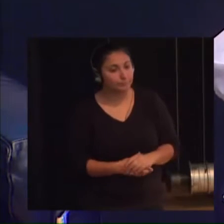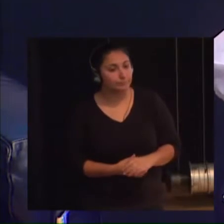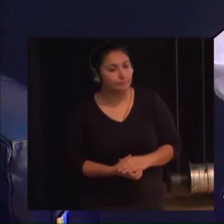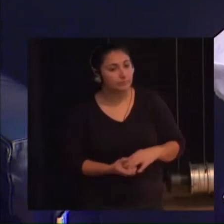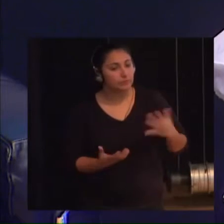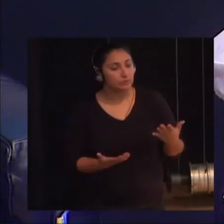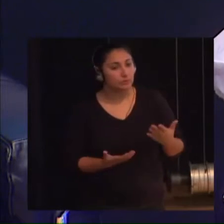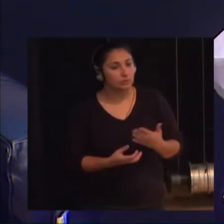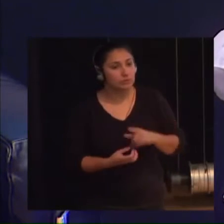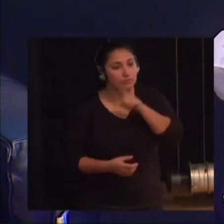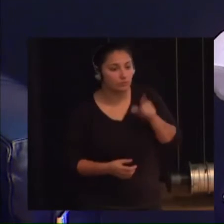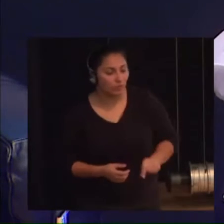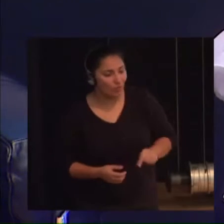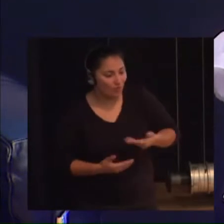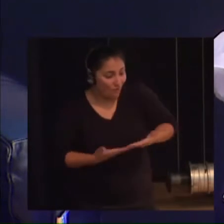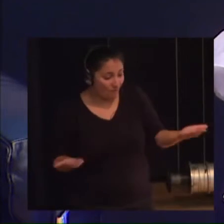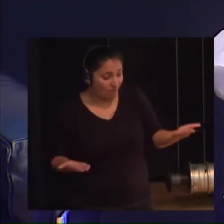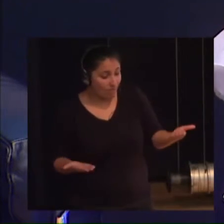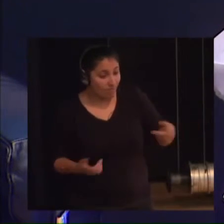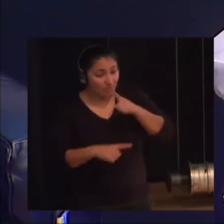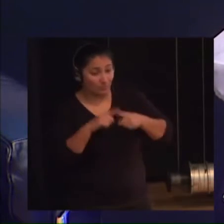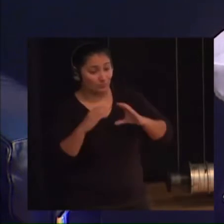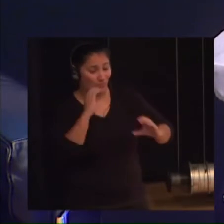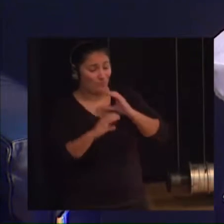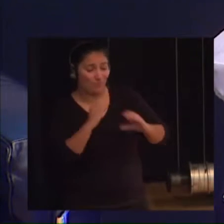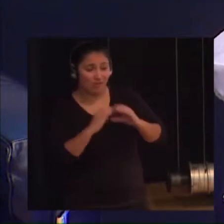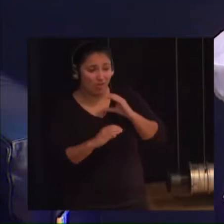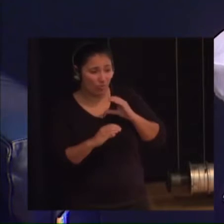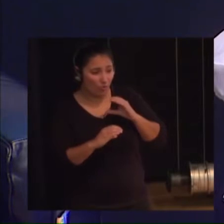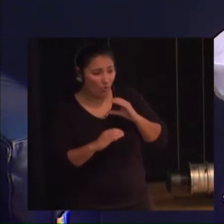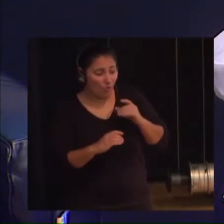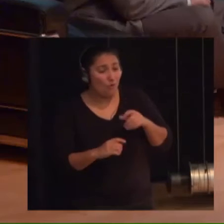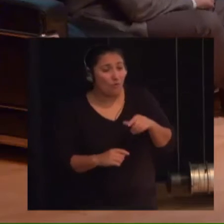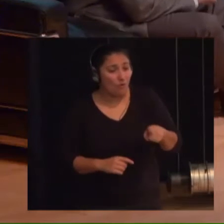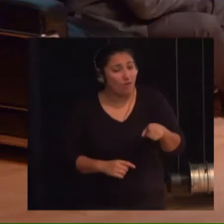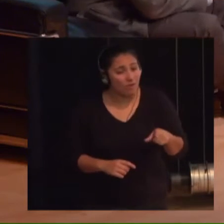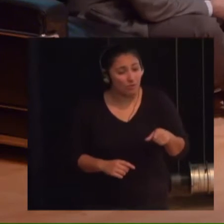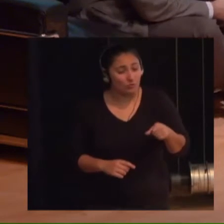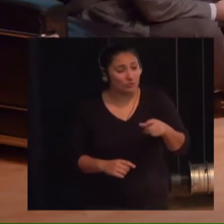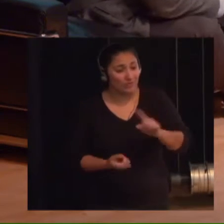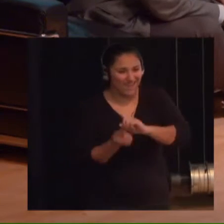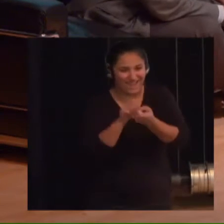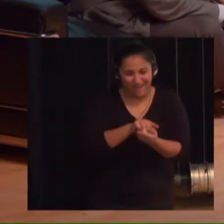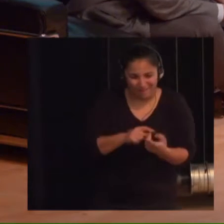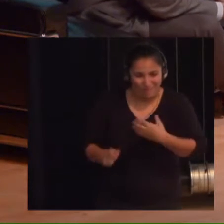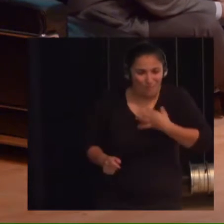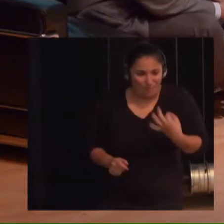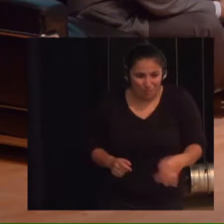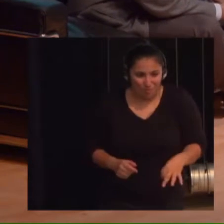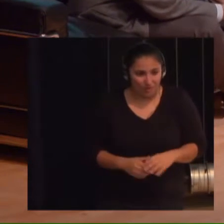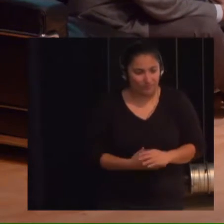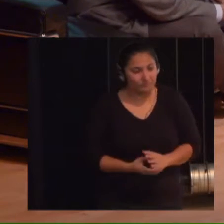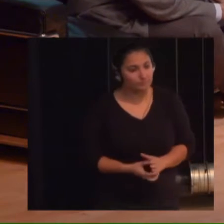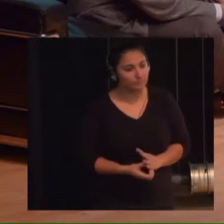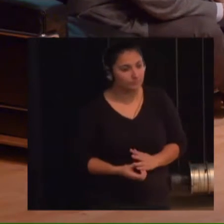to bite them, depending on who's the editor and what they might want to investigate. This is a very practical idea. We talk a little bit, though,